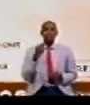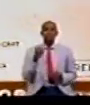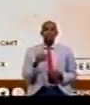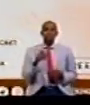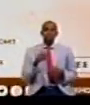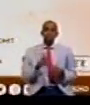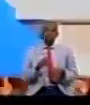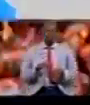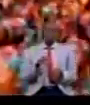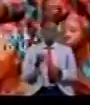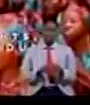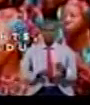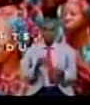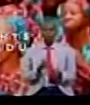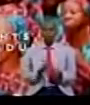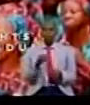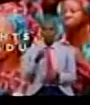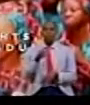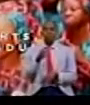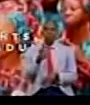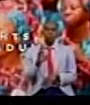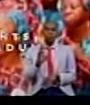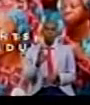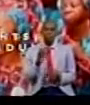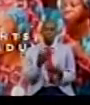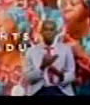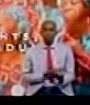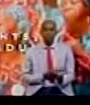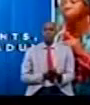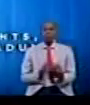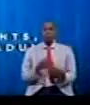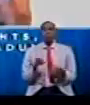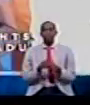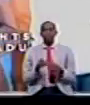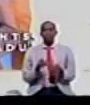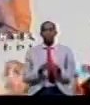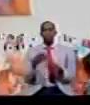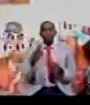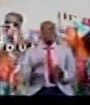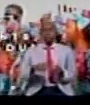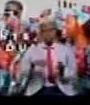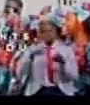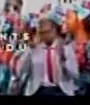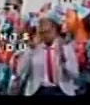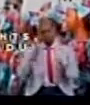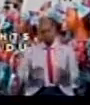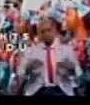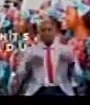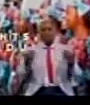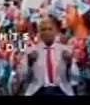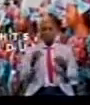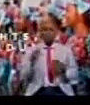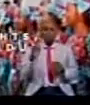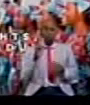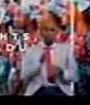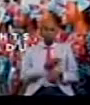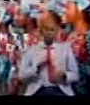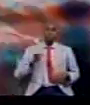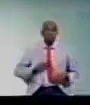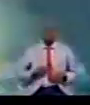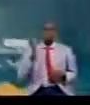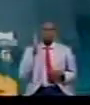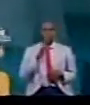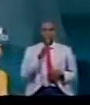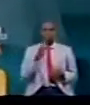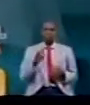We know you are the only one that can revitalize us. We know you are the only one that can bring restoration. And that is what we want to do tonight. First